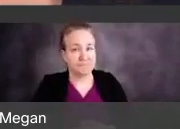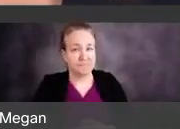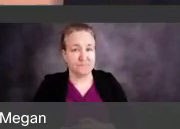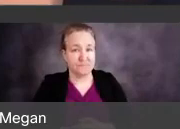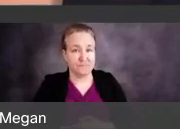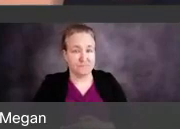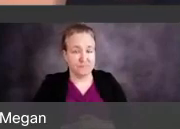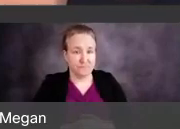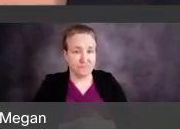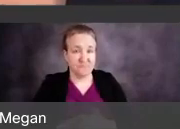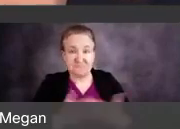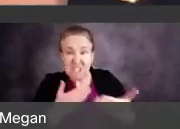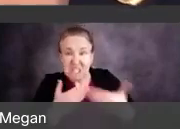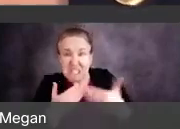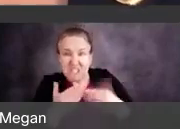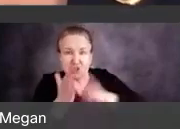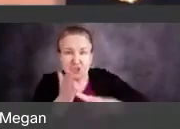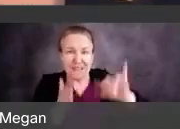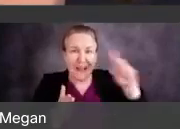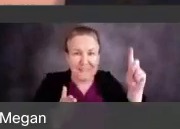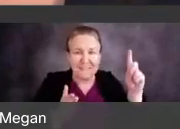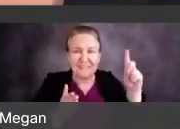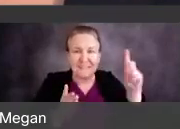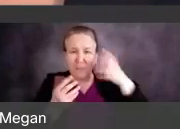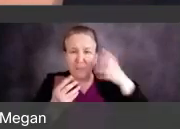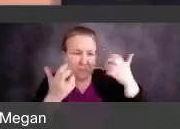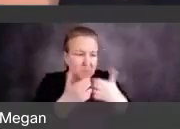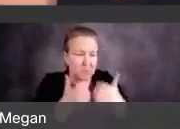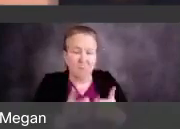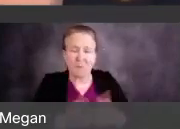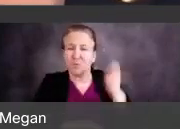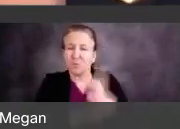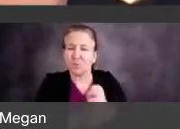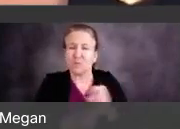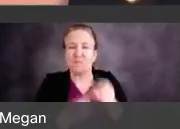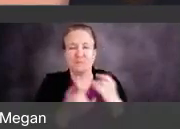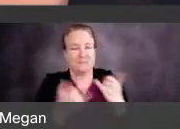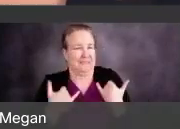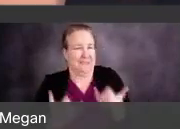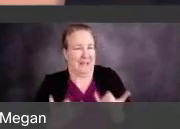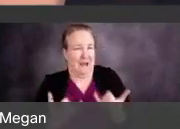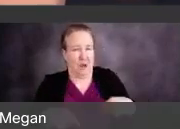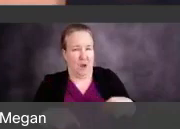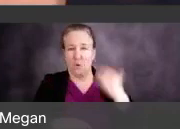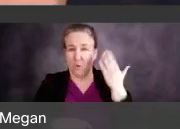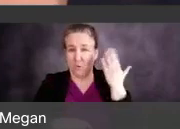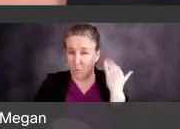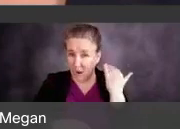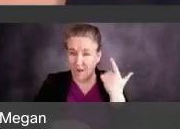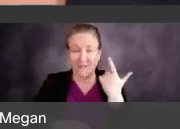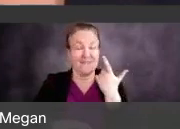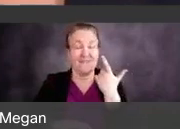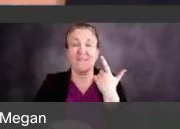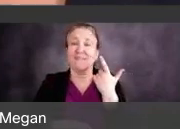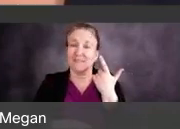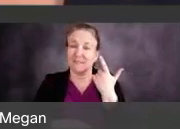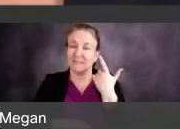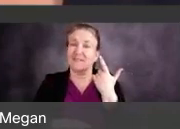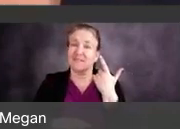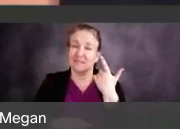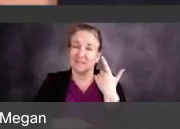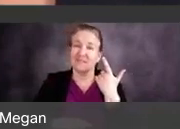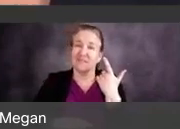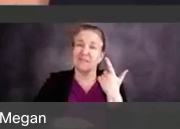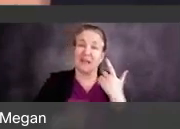to do to check those IDs, particularly right now, because we're still